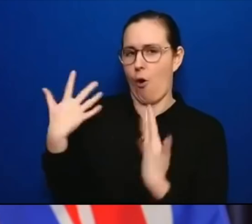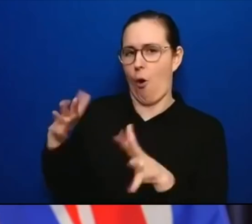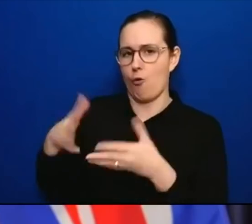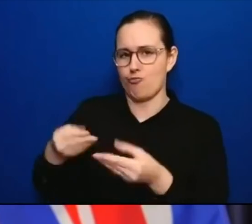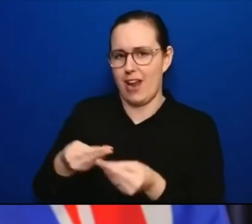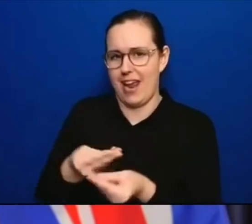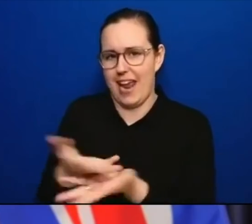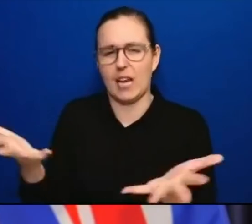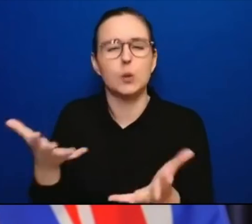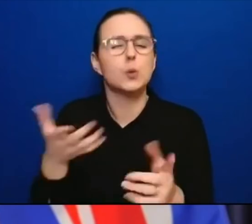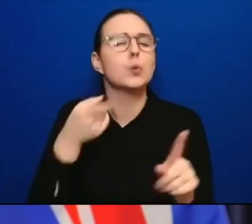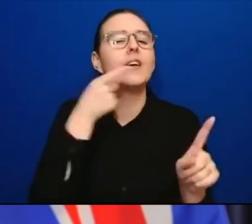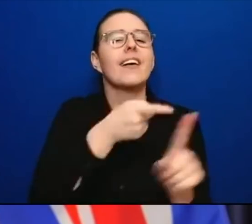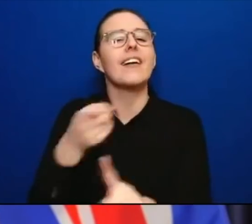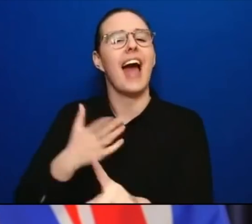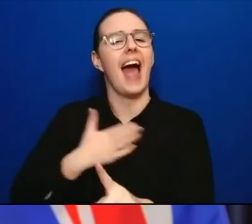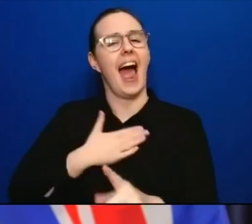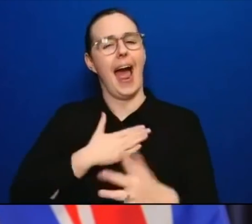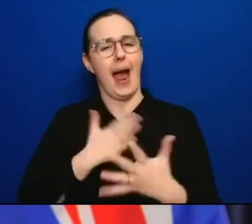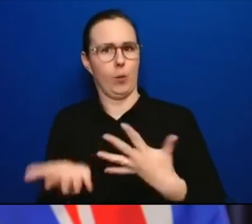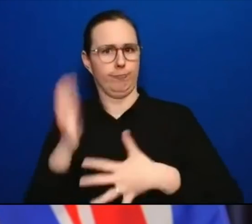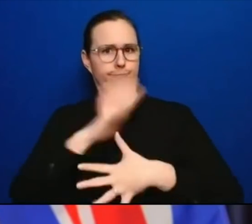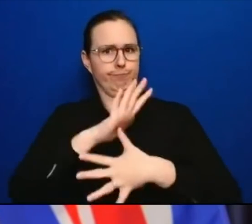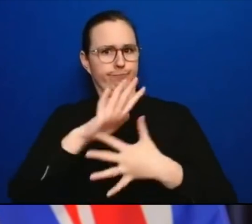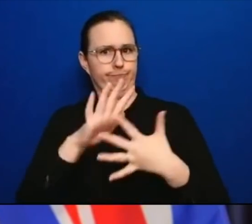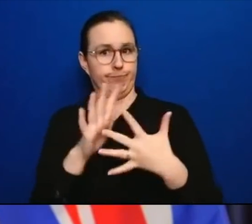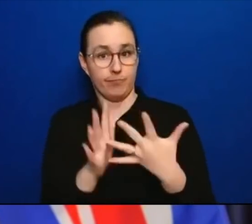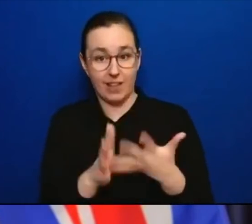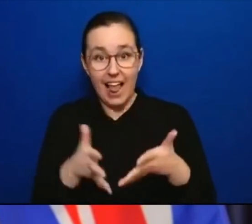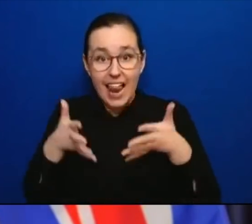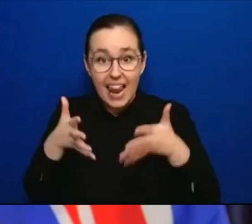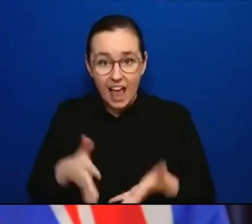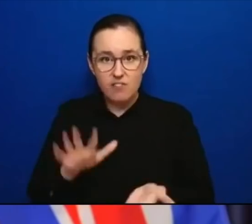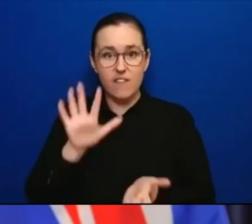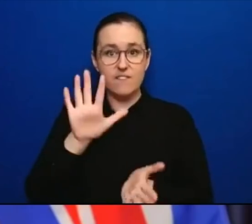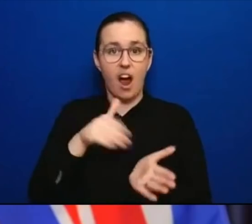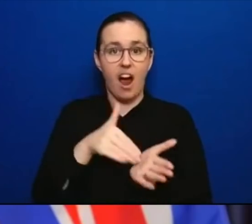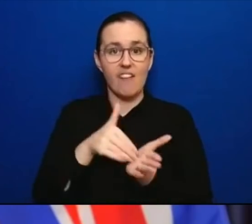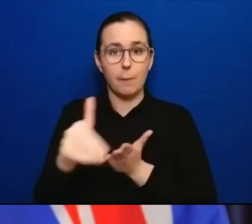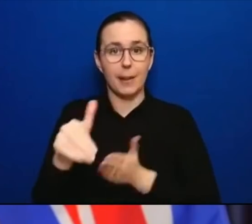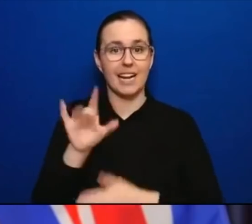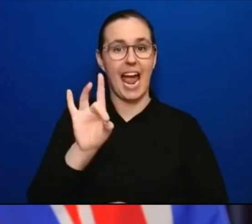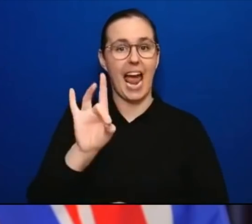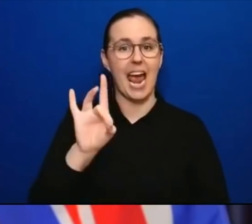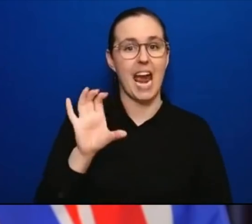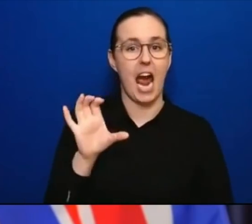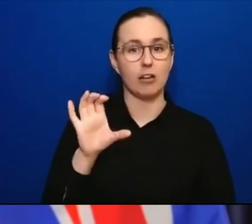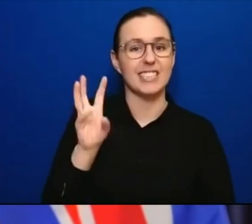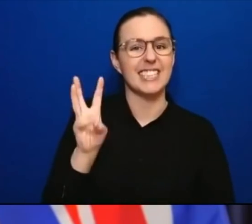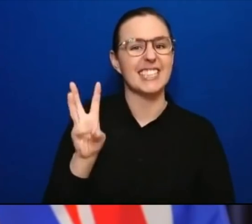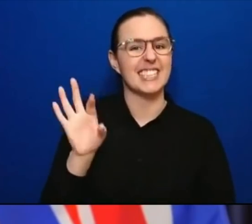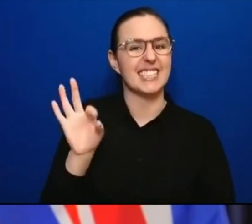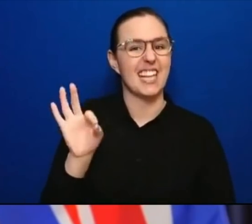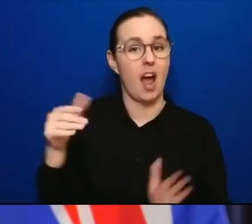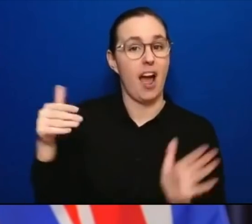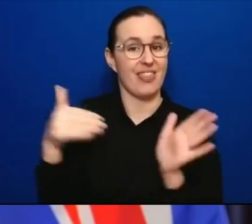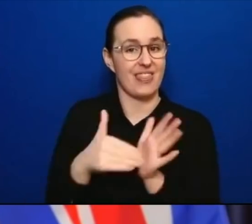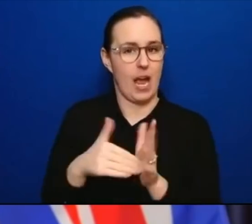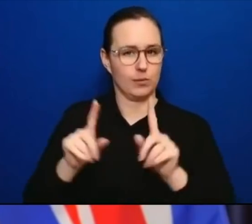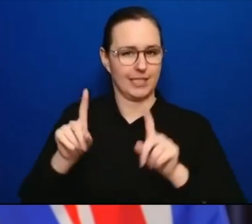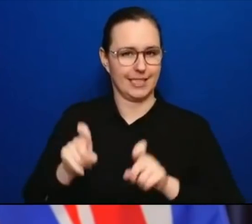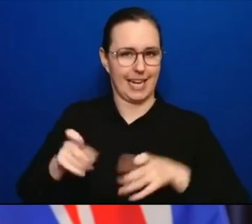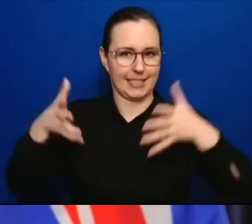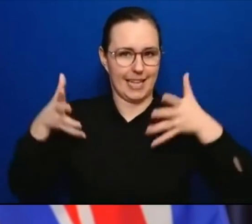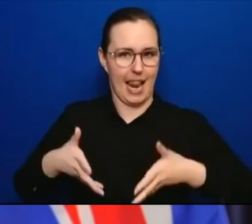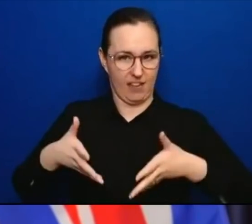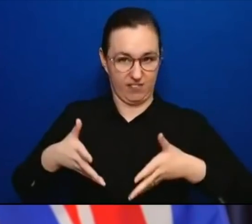6,575,732 tests have been deployed to key strategic areas. That leaves a current inventory of 5,869,000 tests.